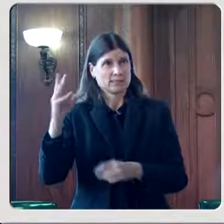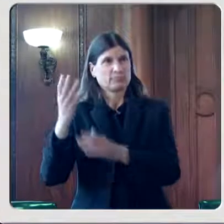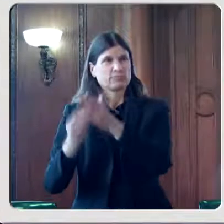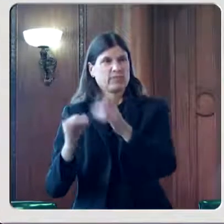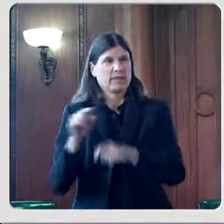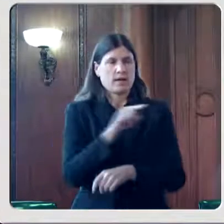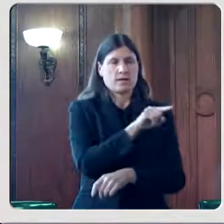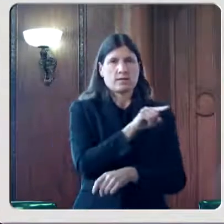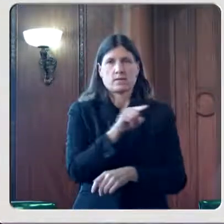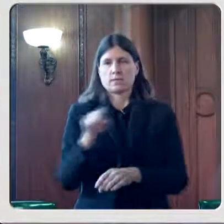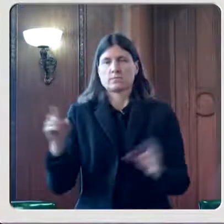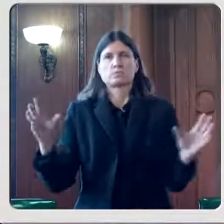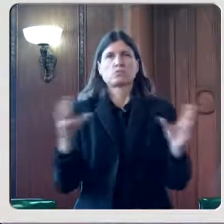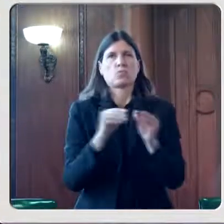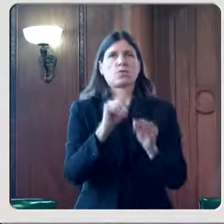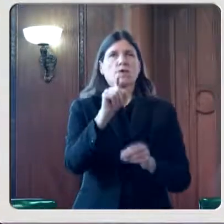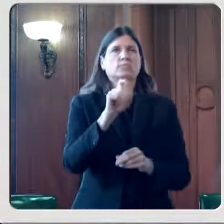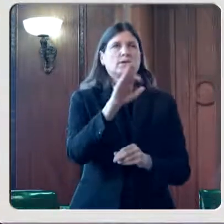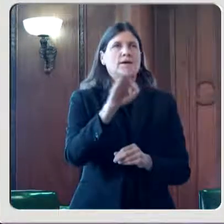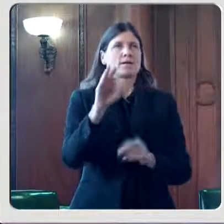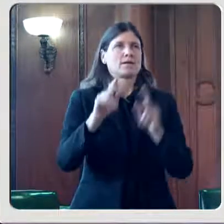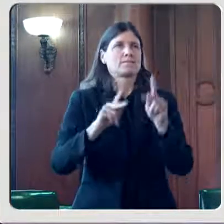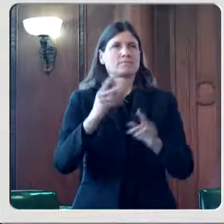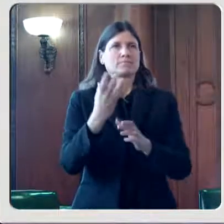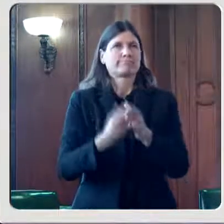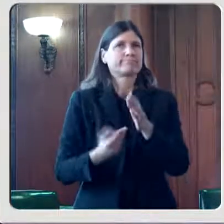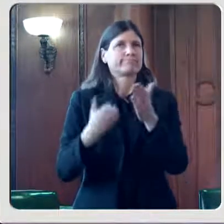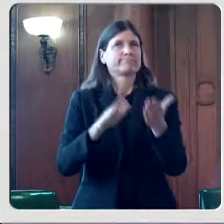is 3% flat.